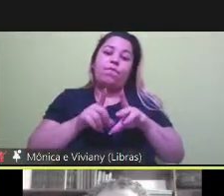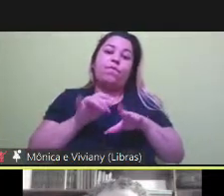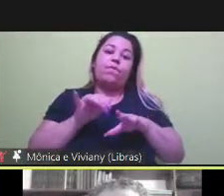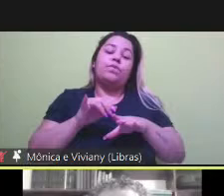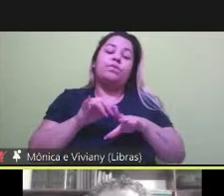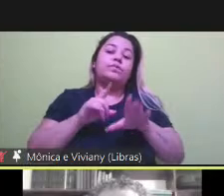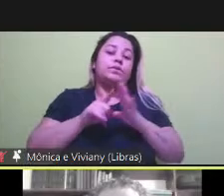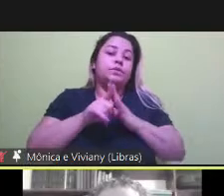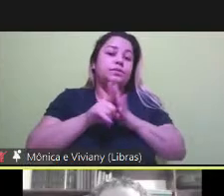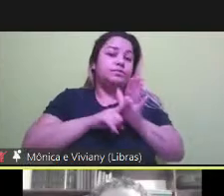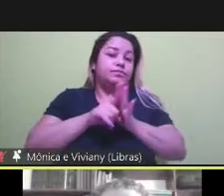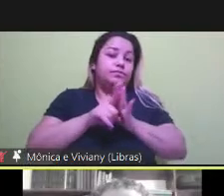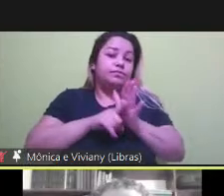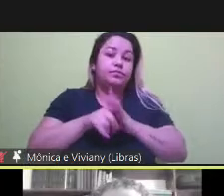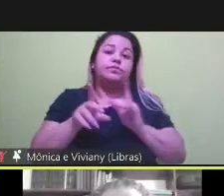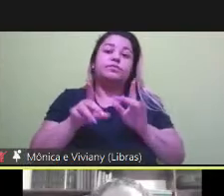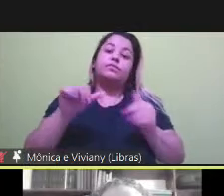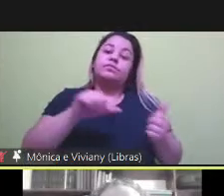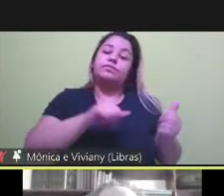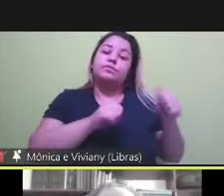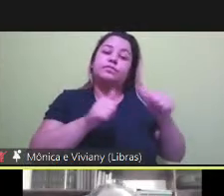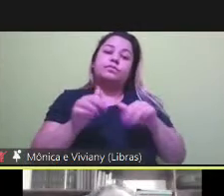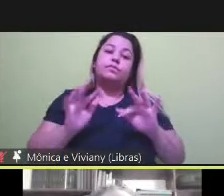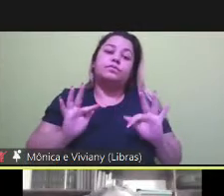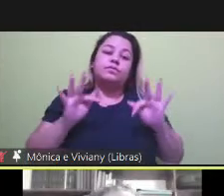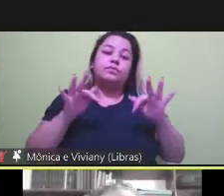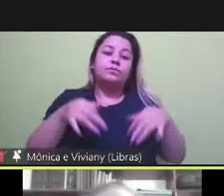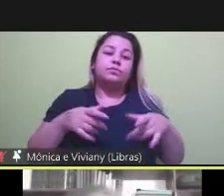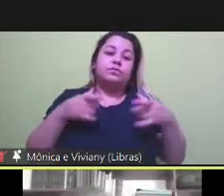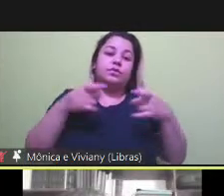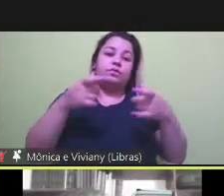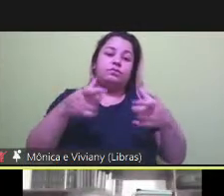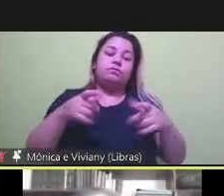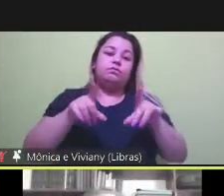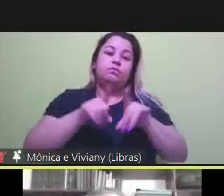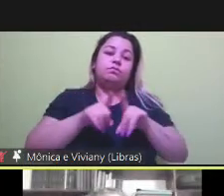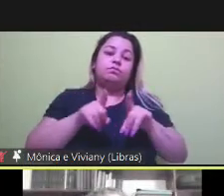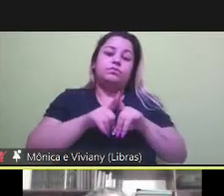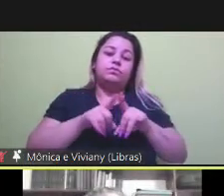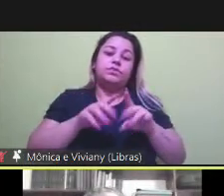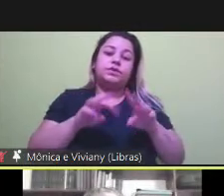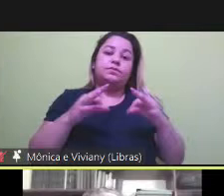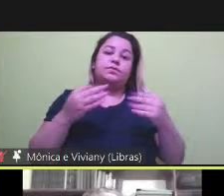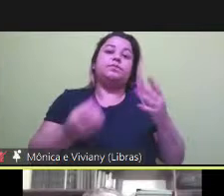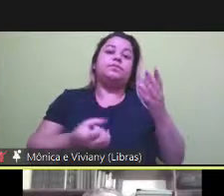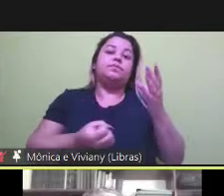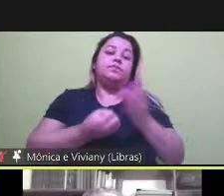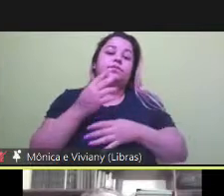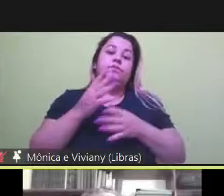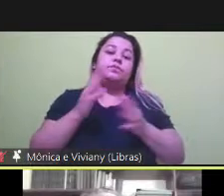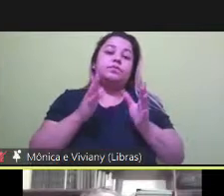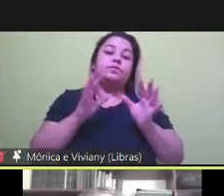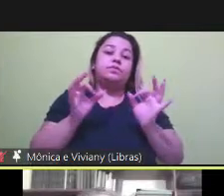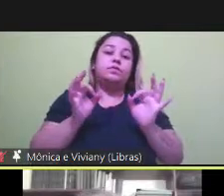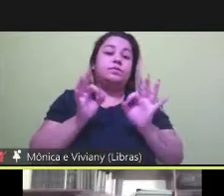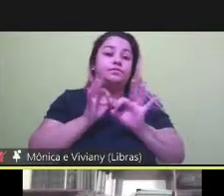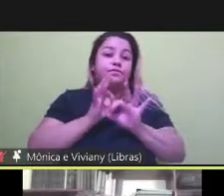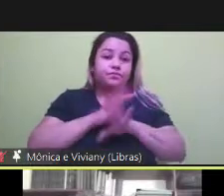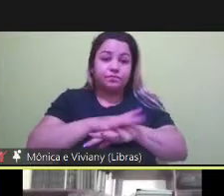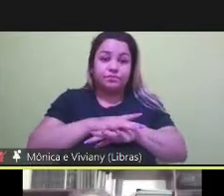renovated yearly as well and developed also. And to end this